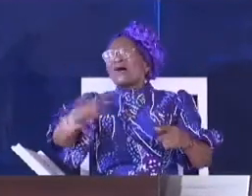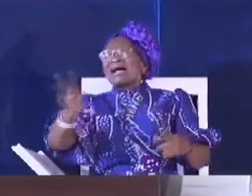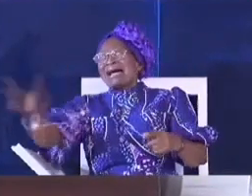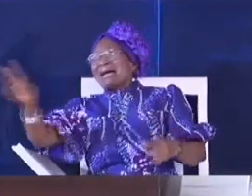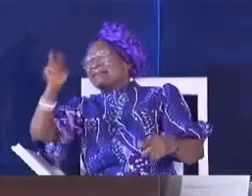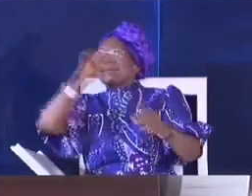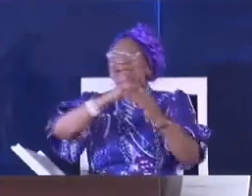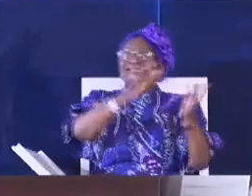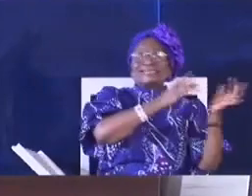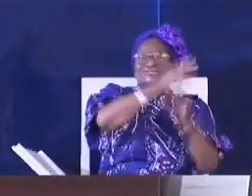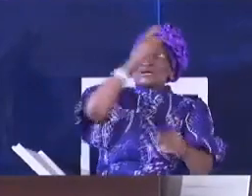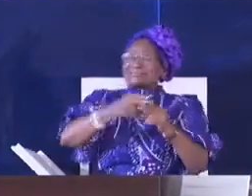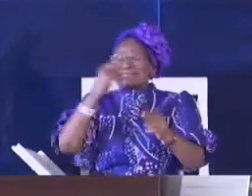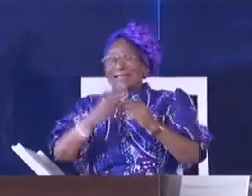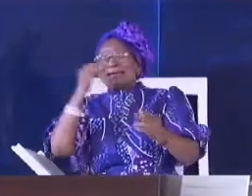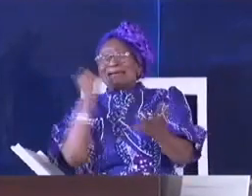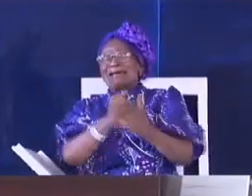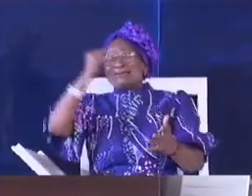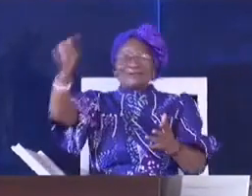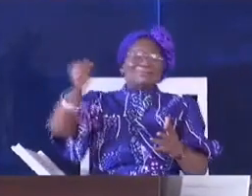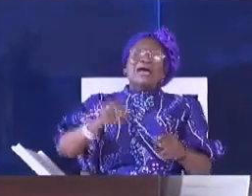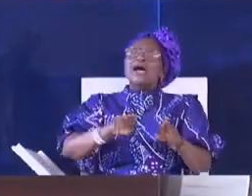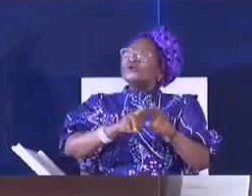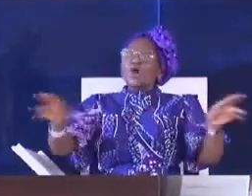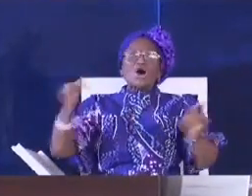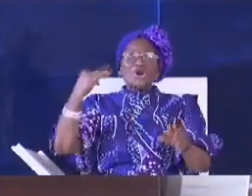Go ahead, cry unto the Almighty God.